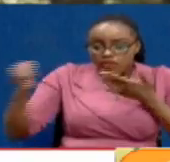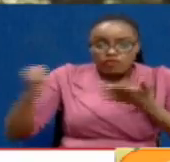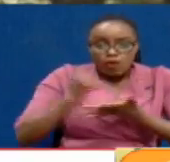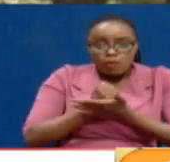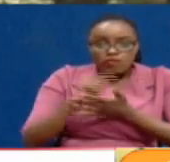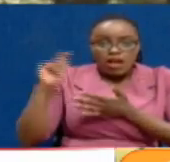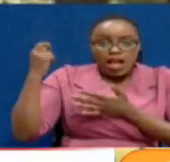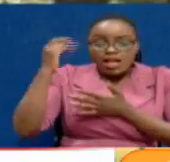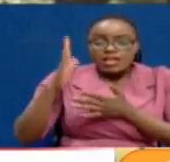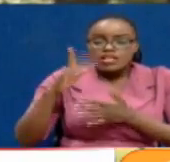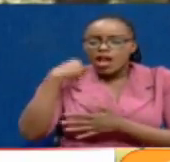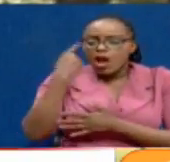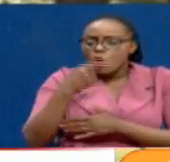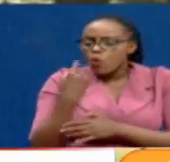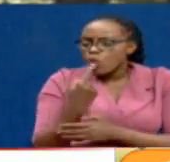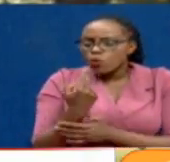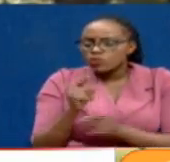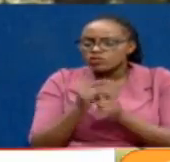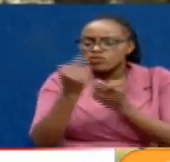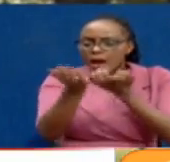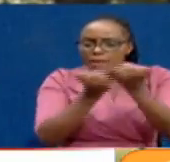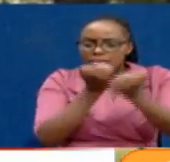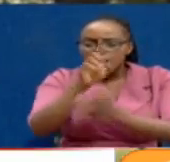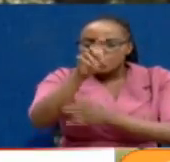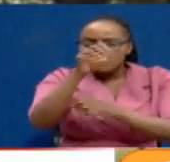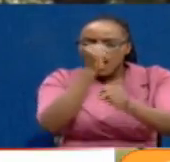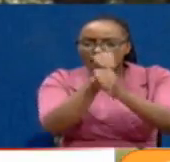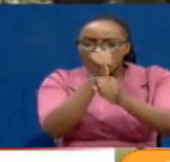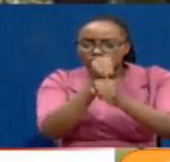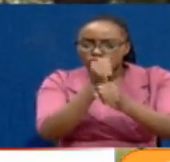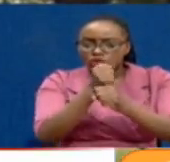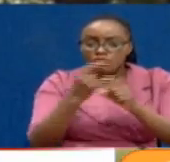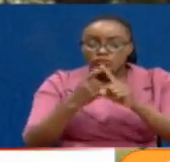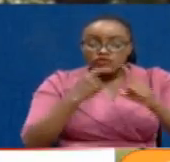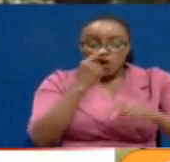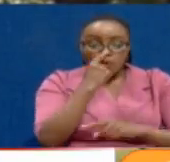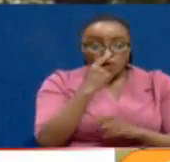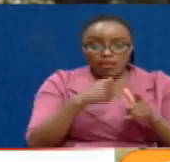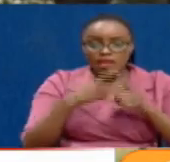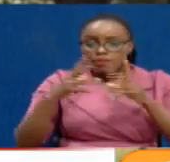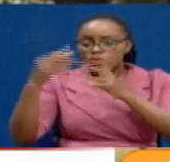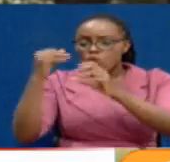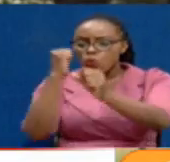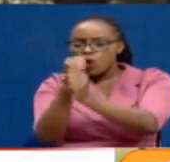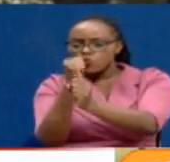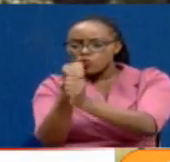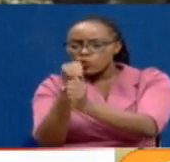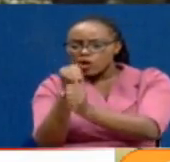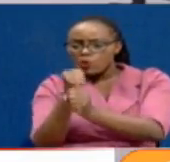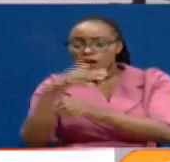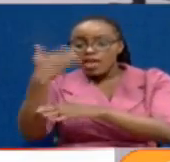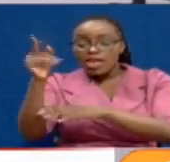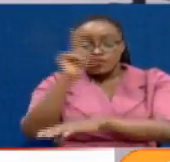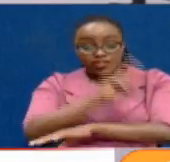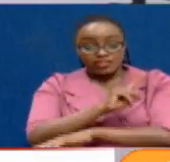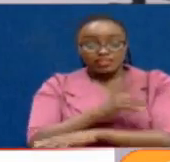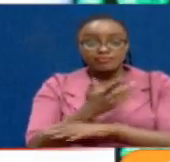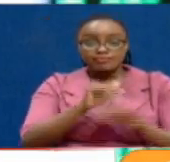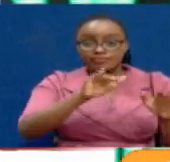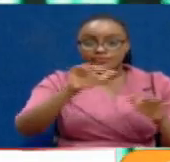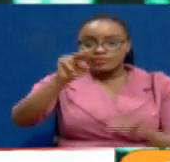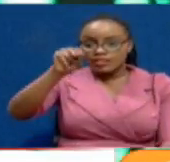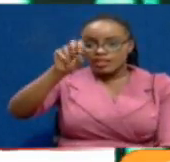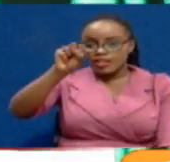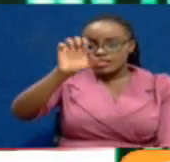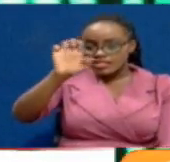Ule mfanyikazi wa Kenya ule mwenye anategemea kufanya kazi ya nitoke kwa nyumba niende nitafute riziki ya kila siku. At the Nairobi